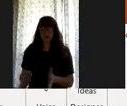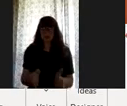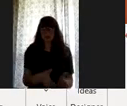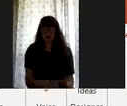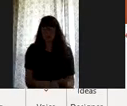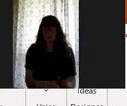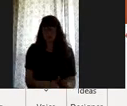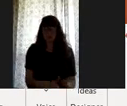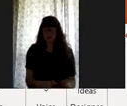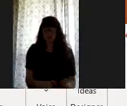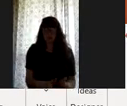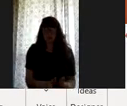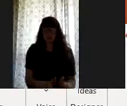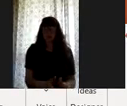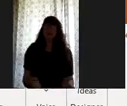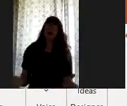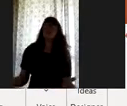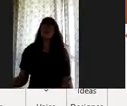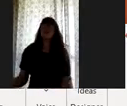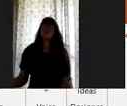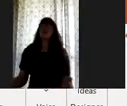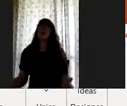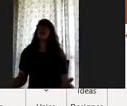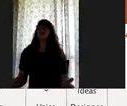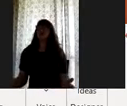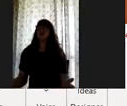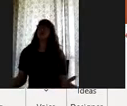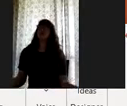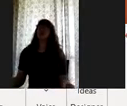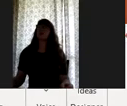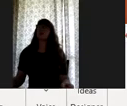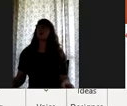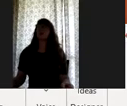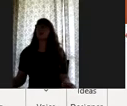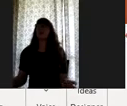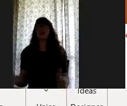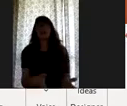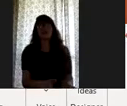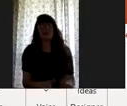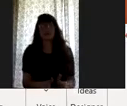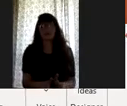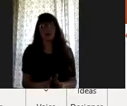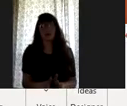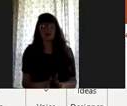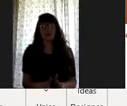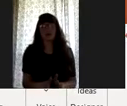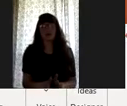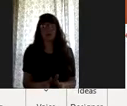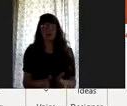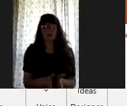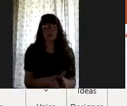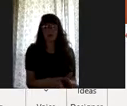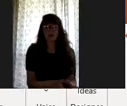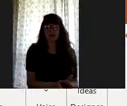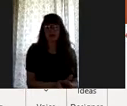to what we were just talking about. Yes. I mean, kind of. It kind of goes back. Do I really want to go there? It kind of goes back to what we were doing because we